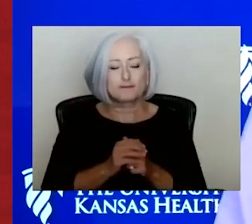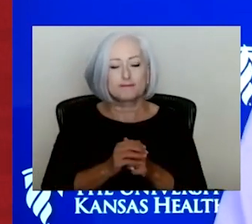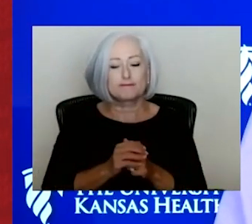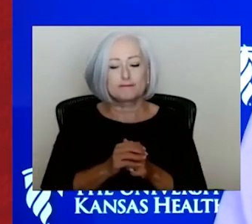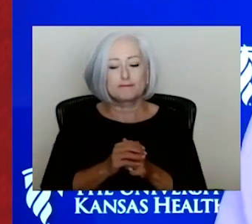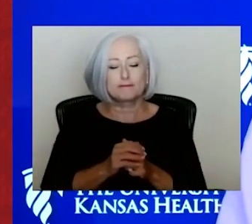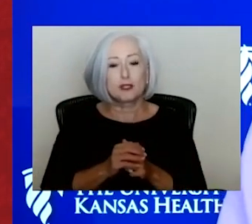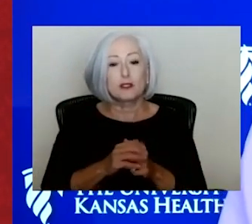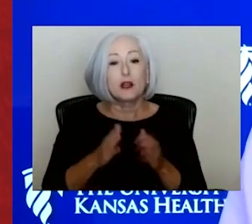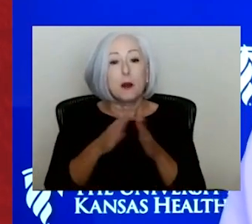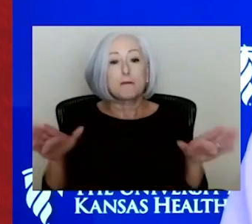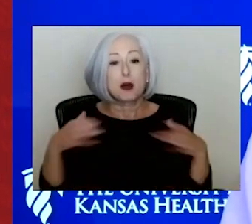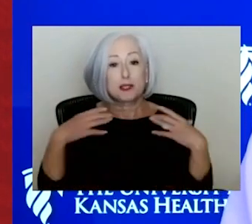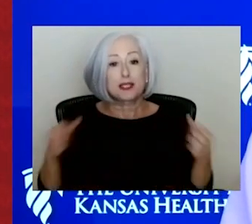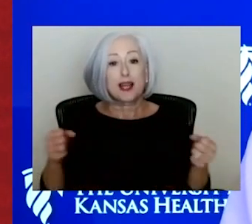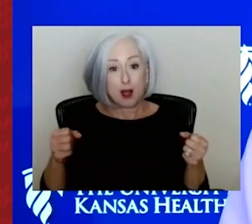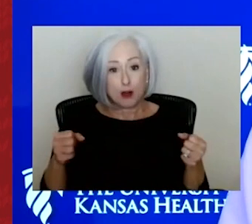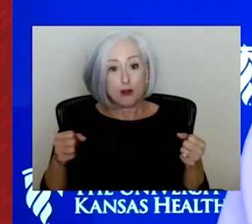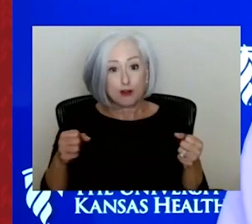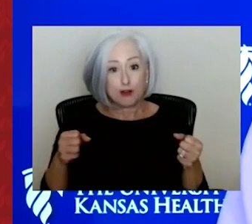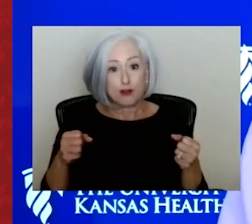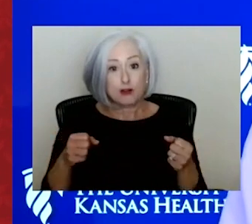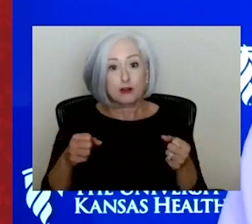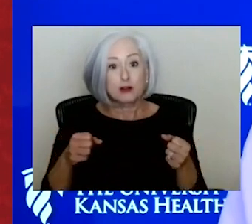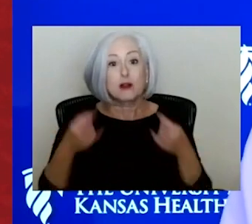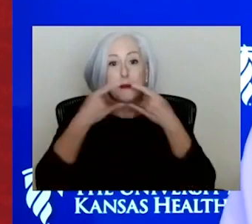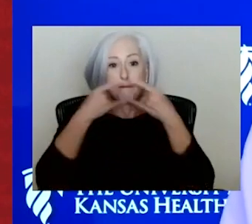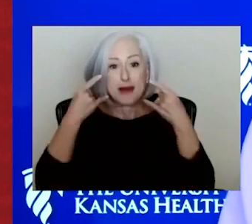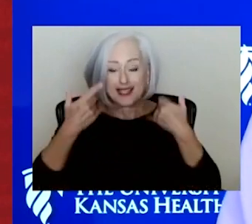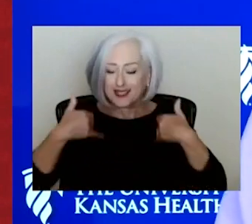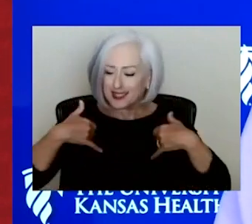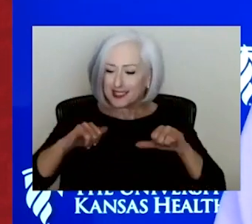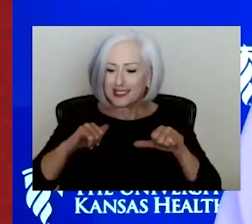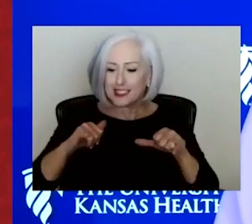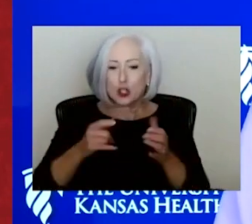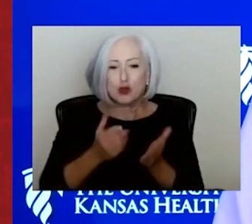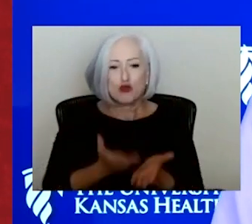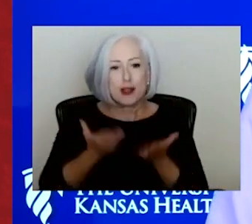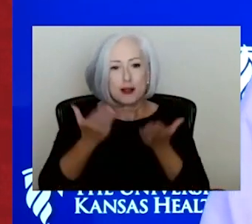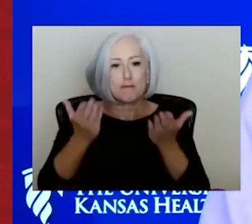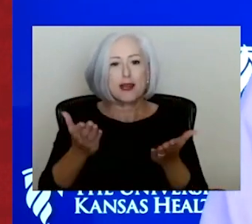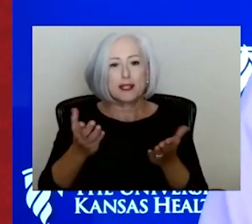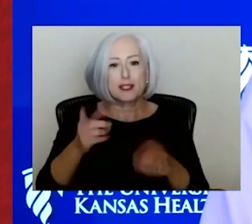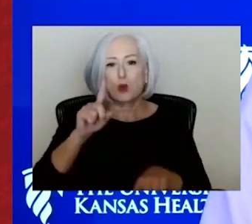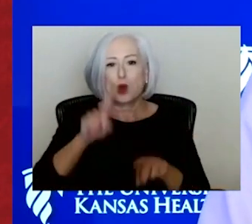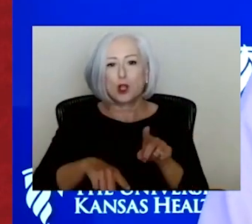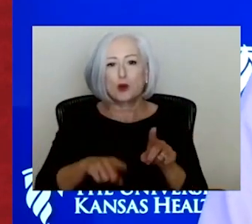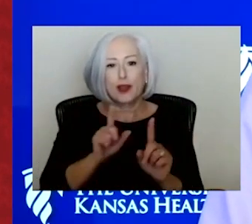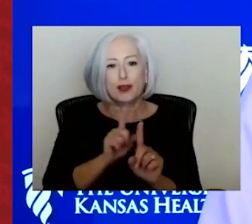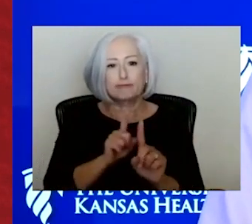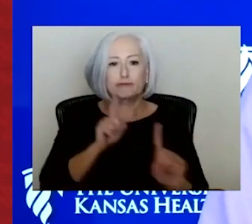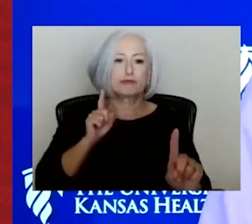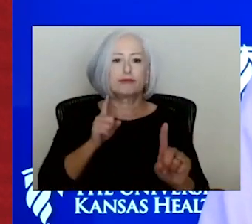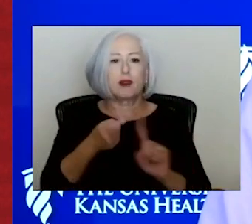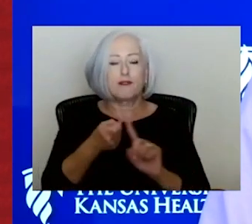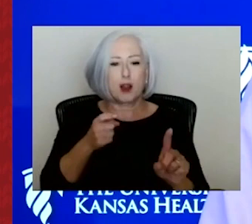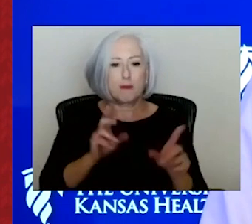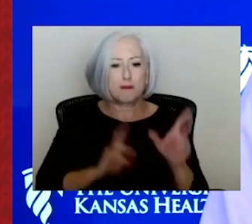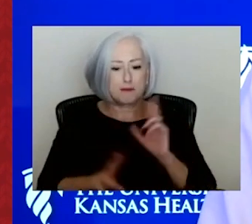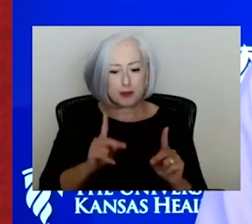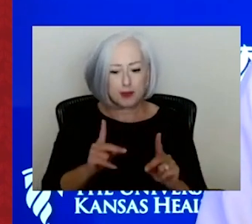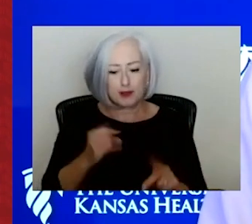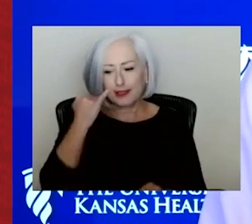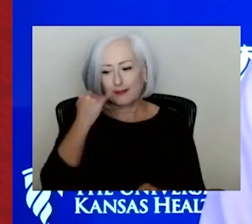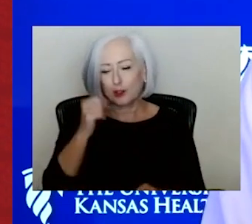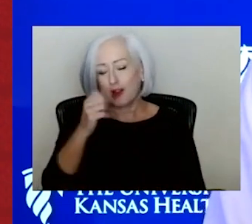are still fully recommended in those spaces where you can't separate from people. If you're not outdoors doing things of that